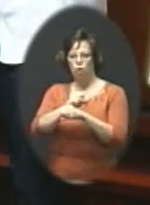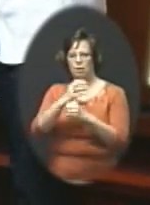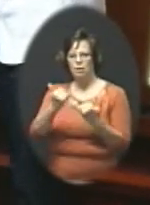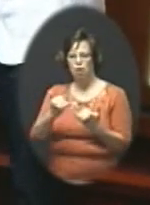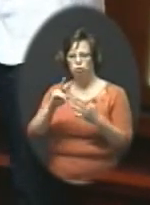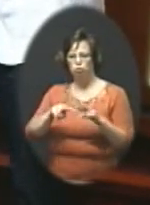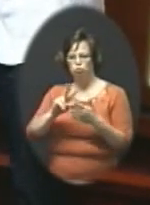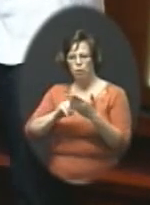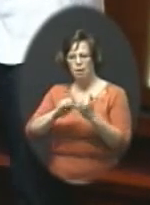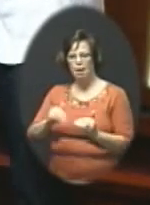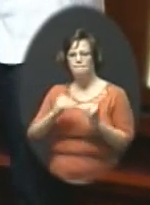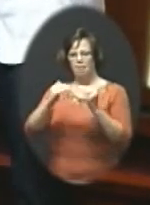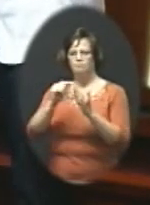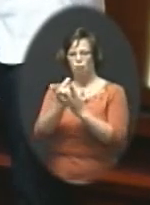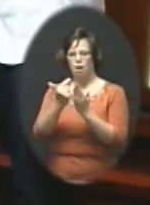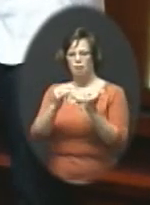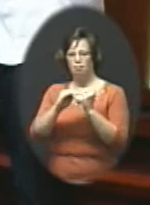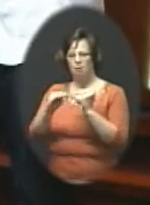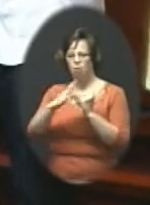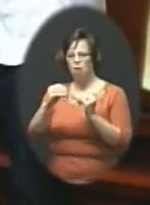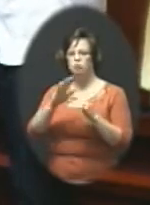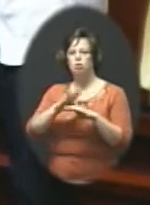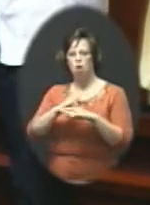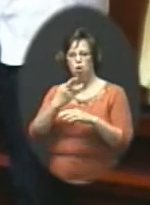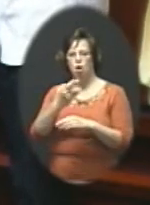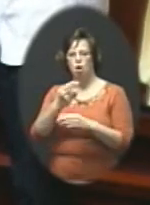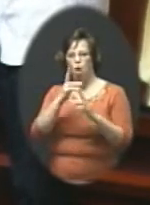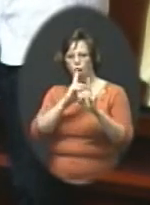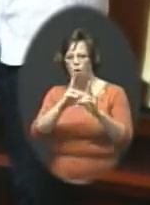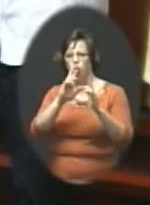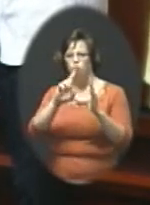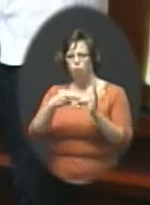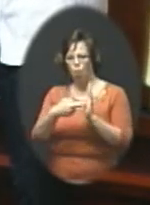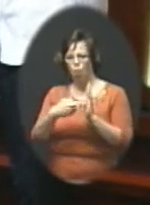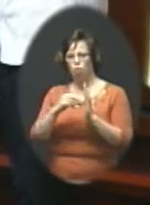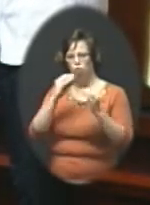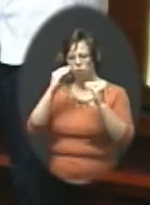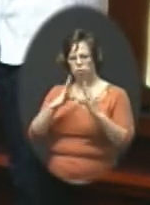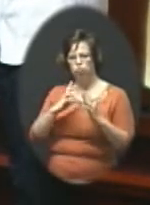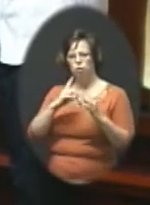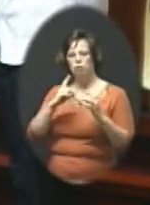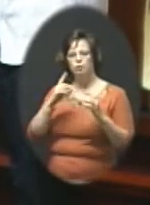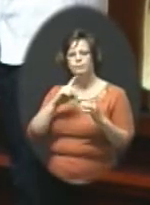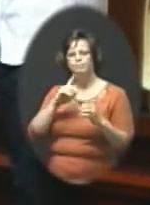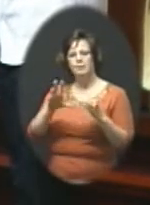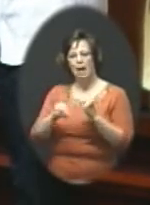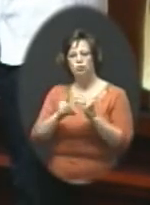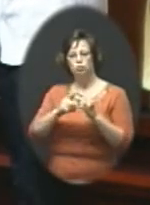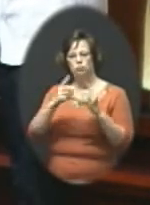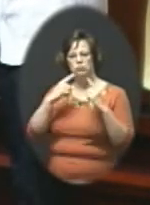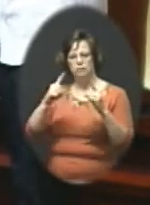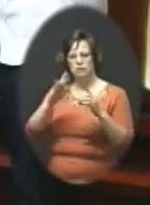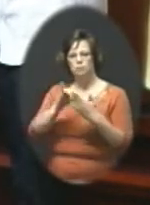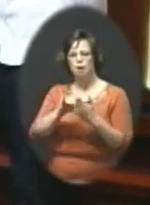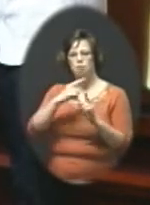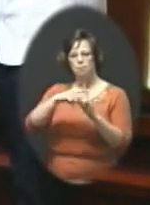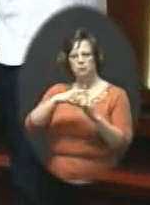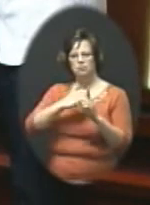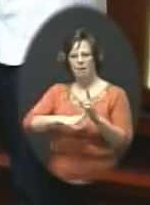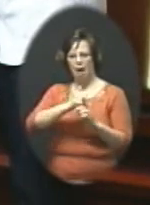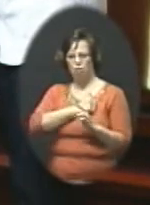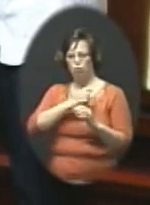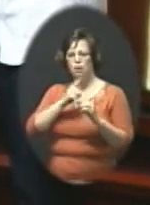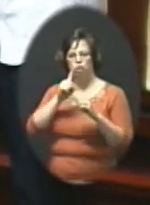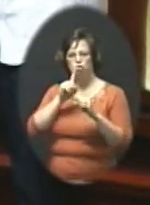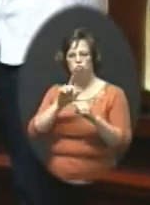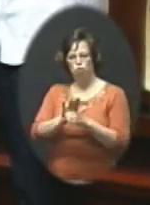above grade level and is on the honor roll. Her teachers attribute her success to her positive attitude and determination, saying that Liberty will attack a